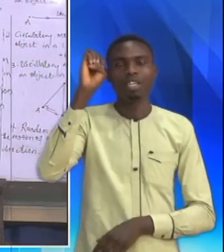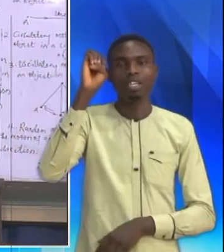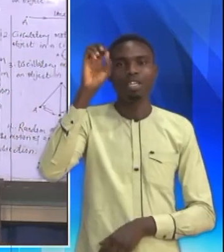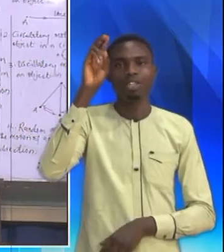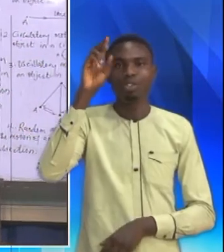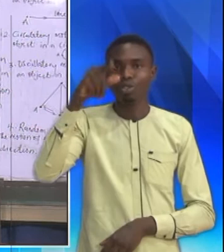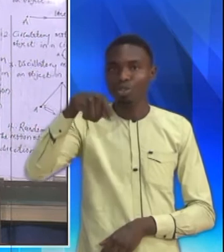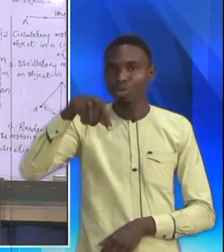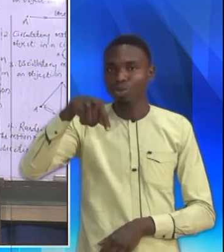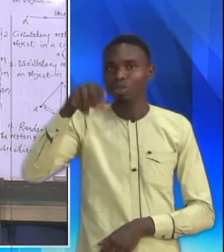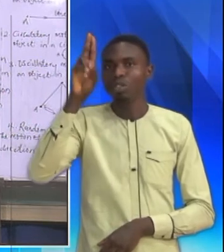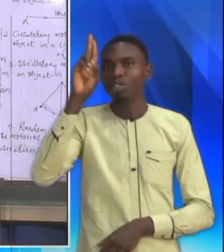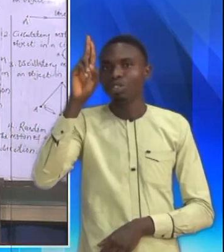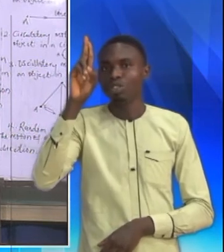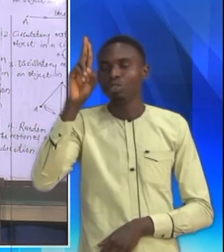Equations